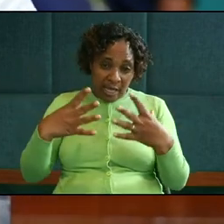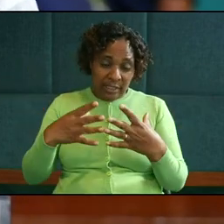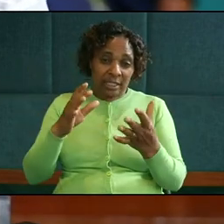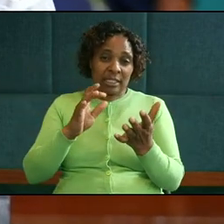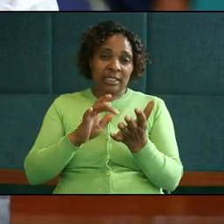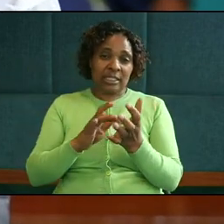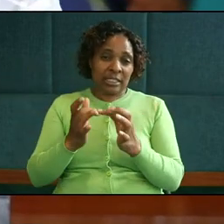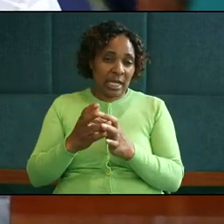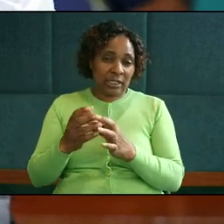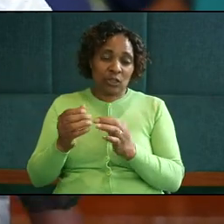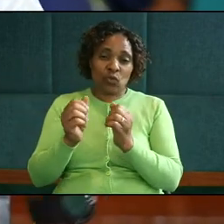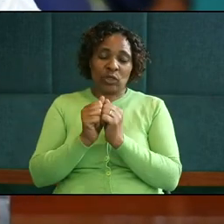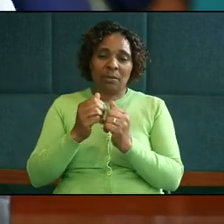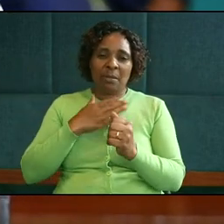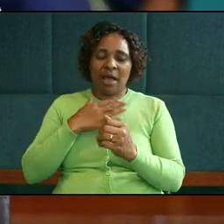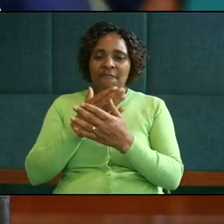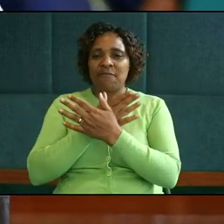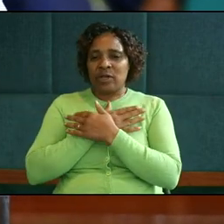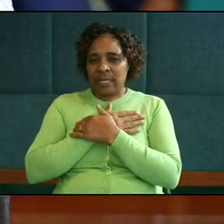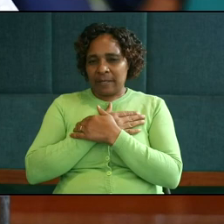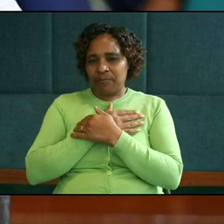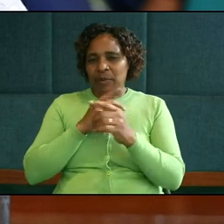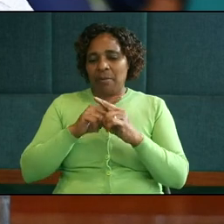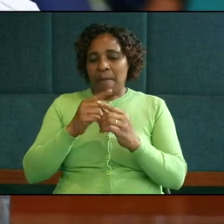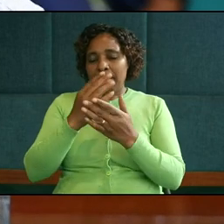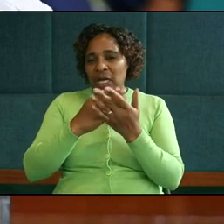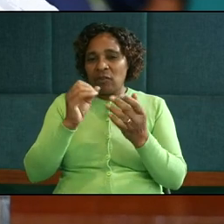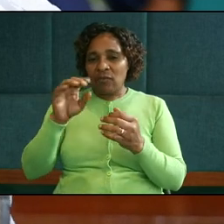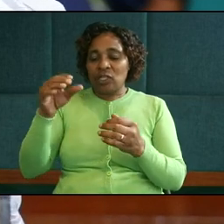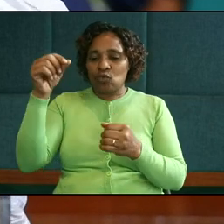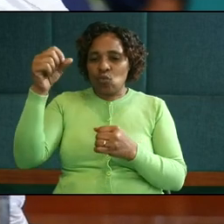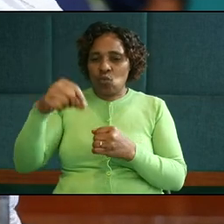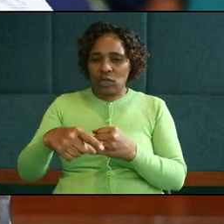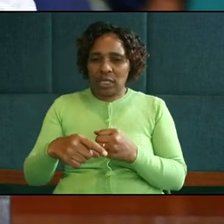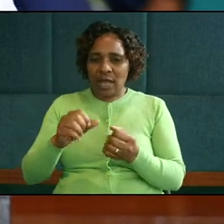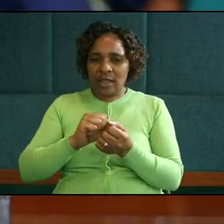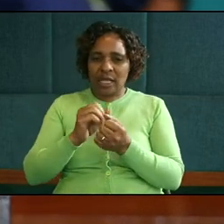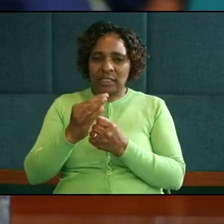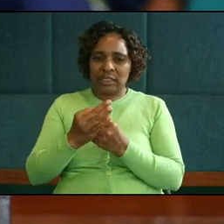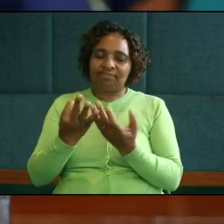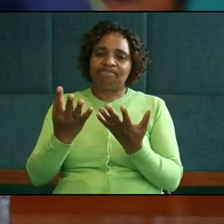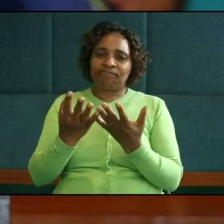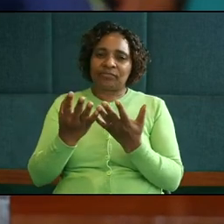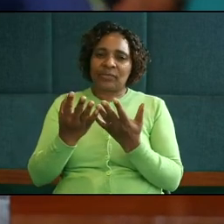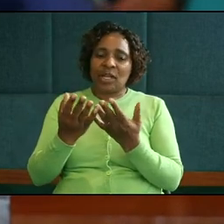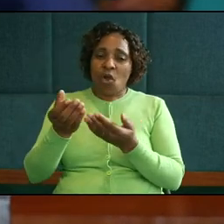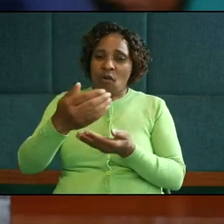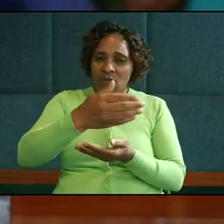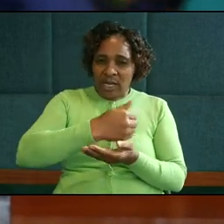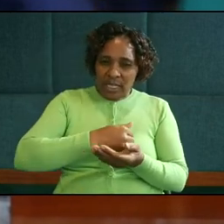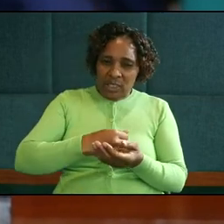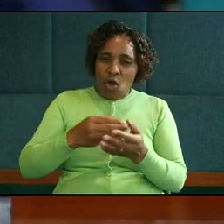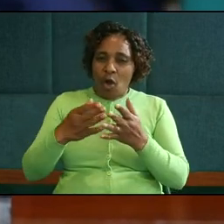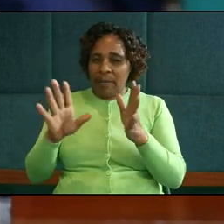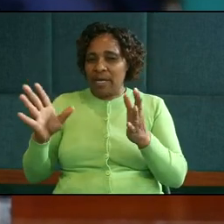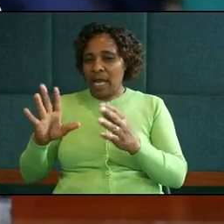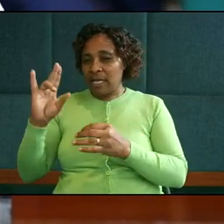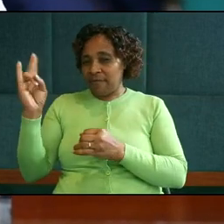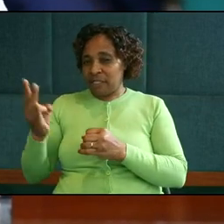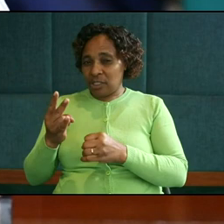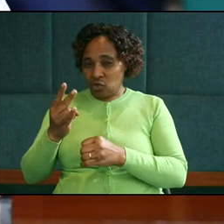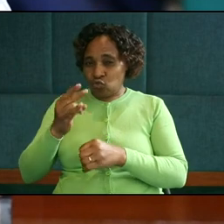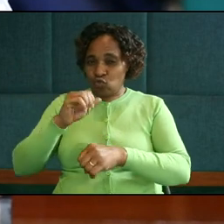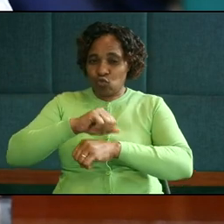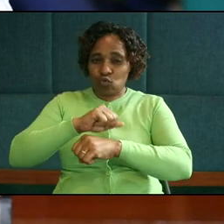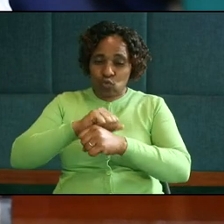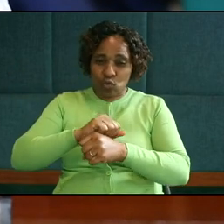friends." Part of this quarter's 13th Sabbath offering will help open a Seventh-day Adventist school in David's home country